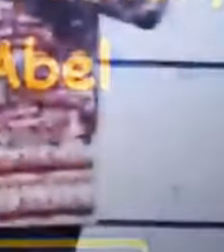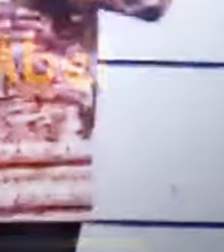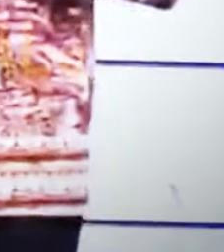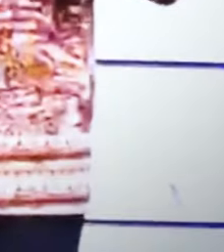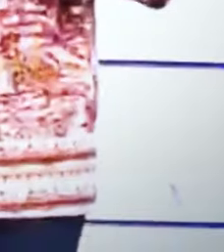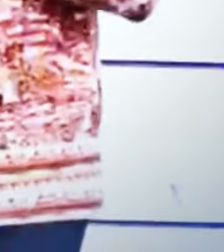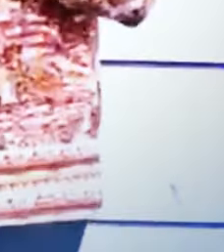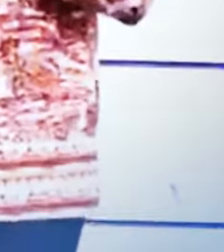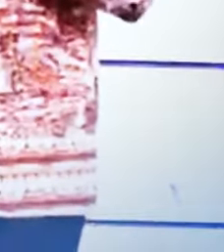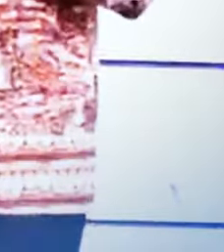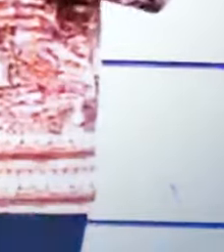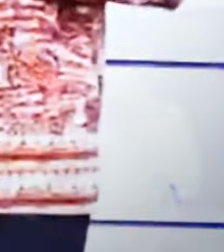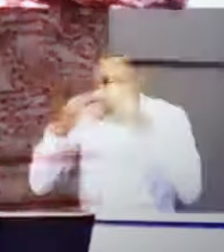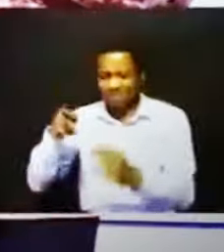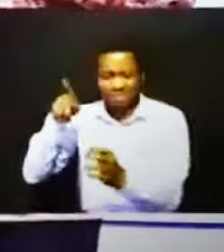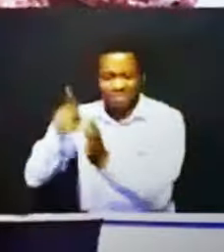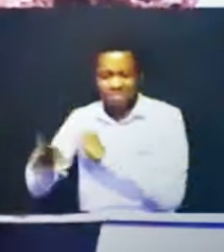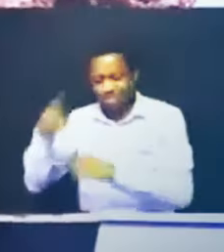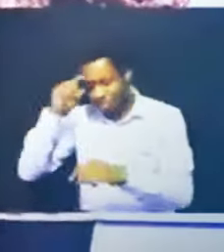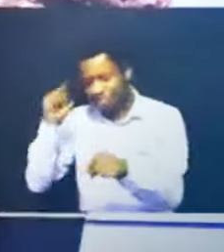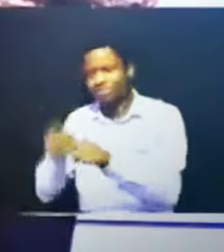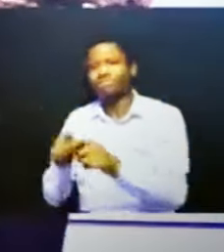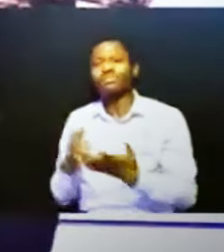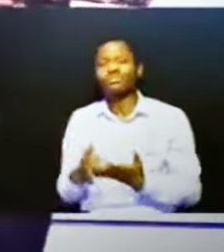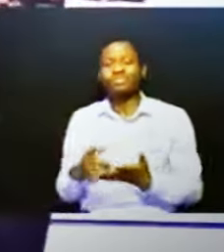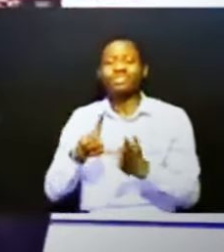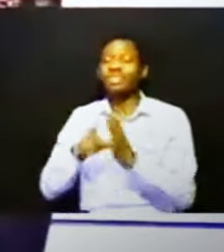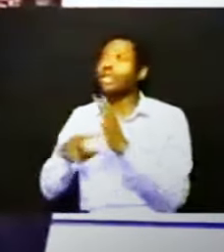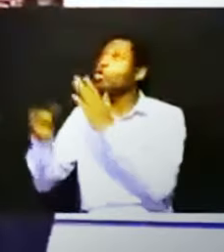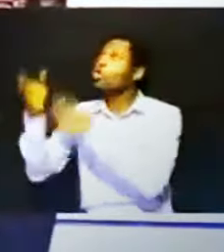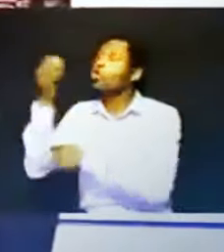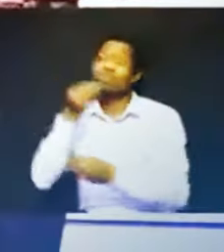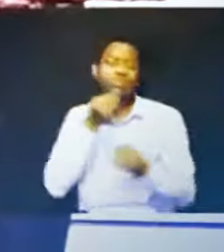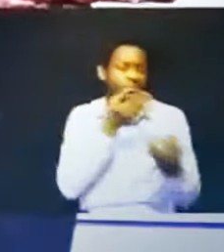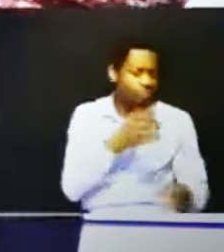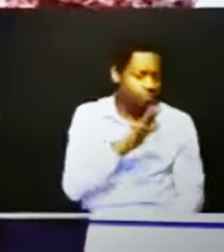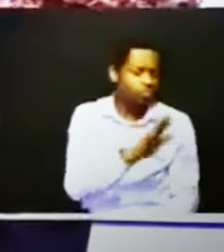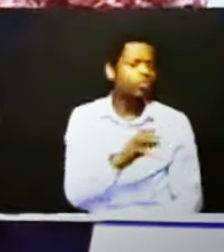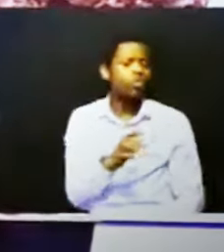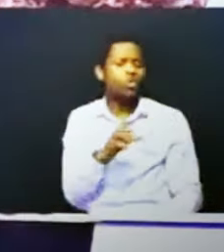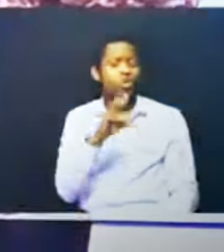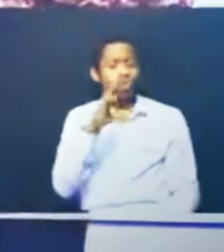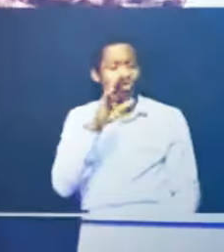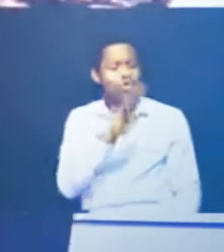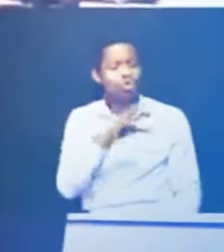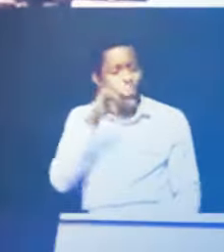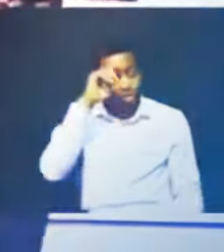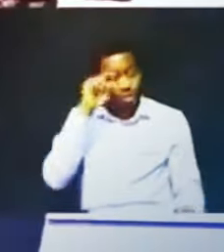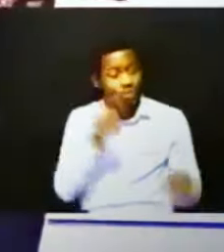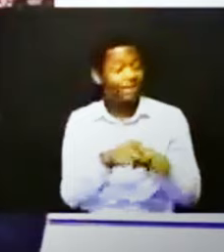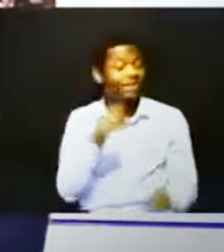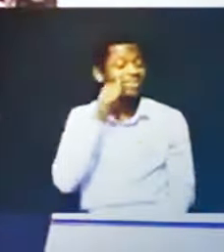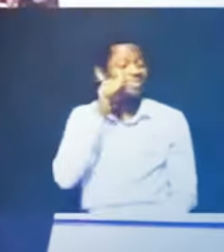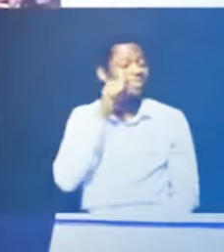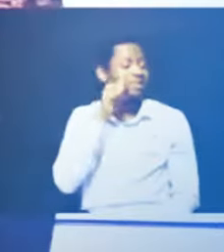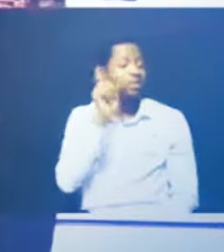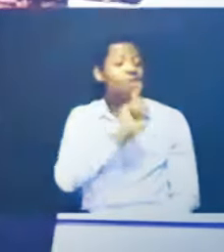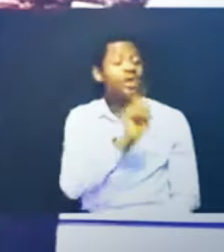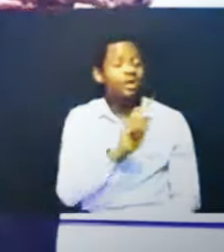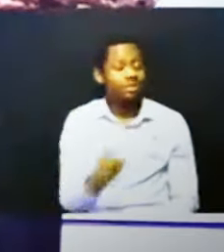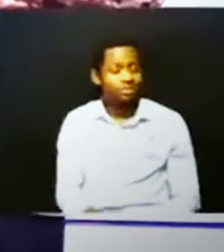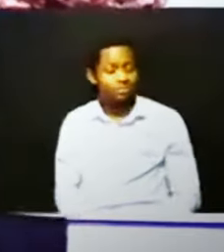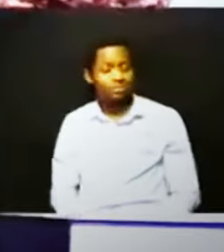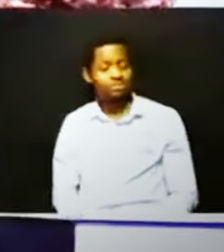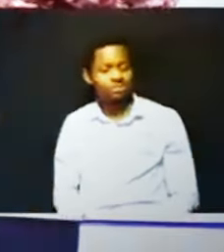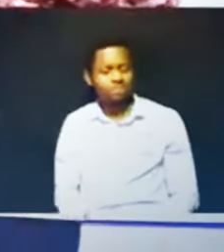someone. Now then the Lord said to Cain, "Where is your brother Abel?" "I don't know,"